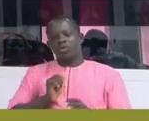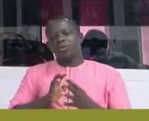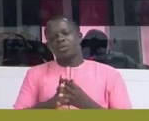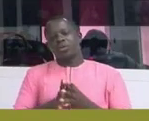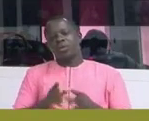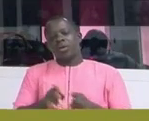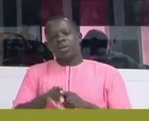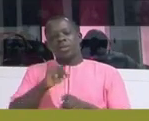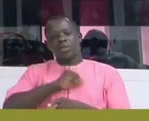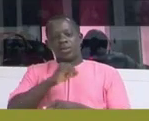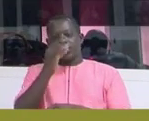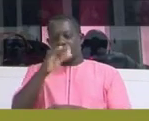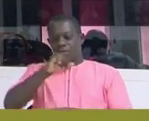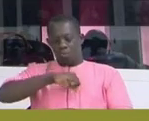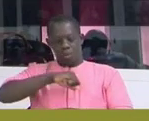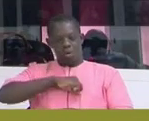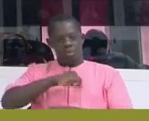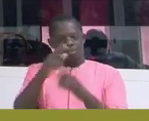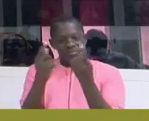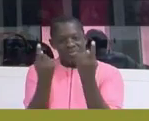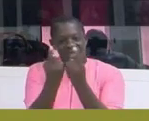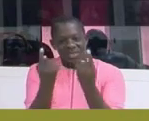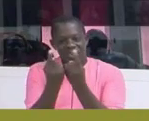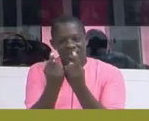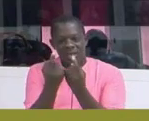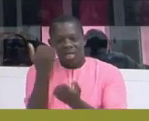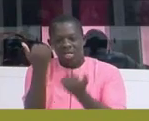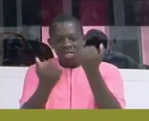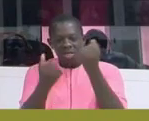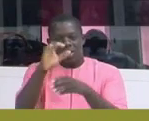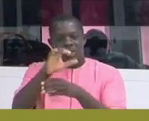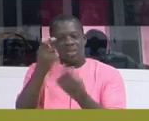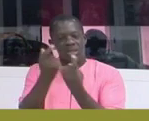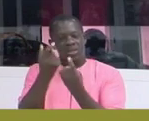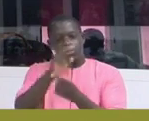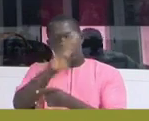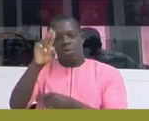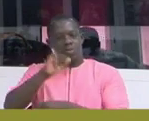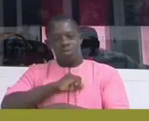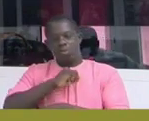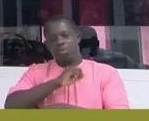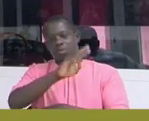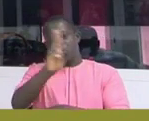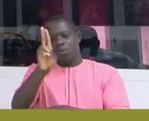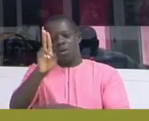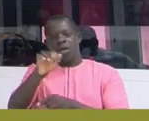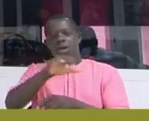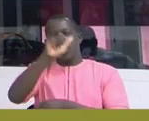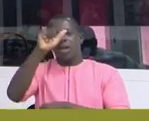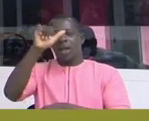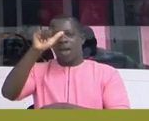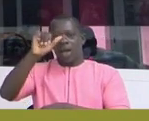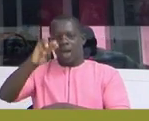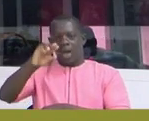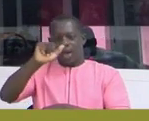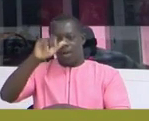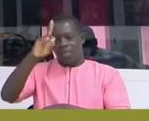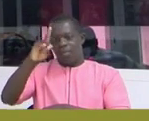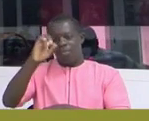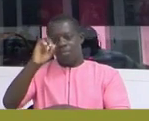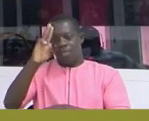in because I wasn't the owner of the machine and others we were not